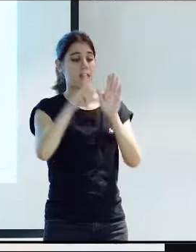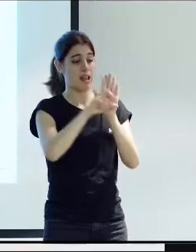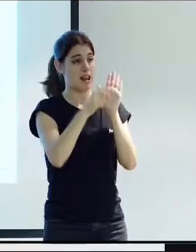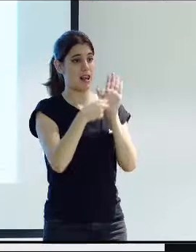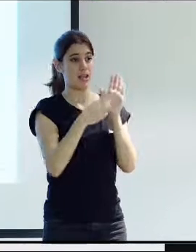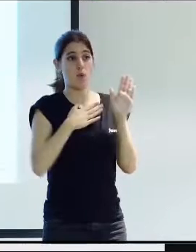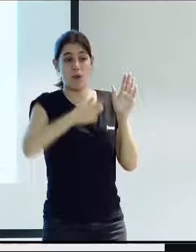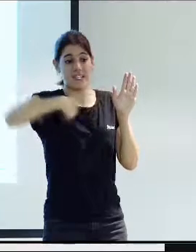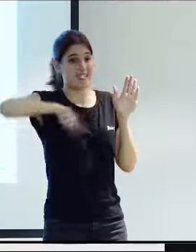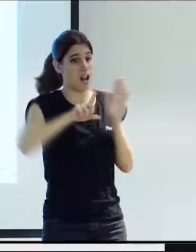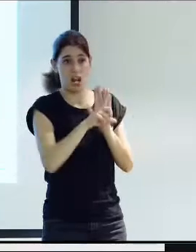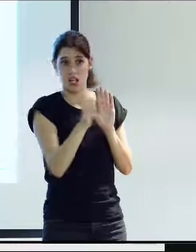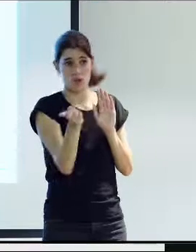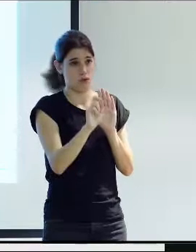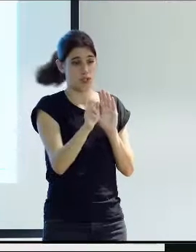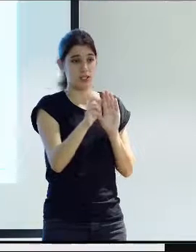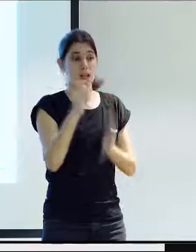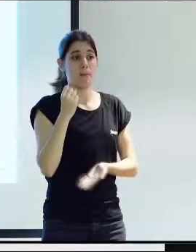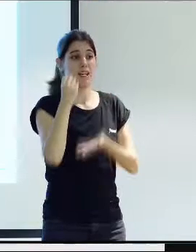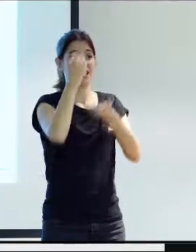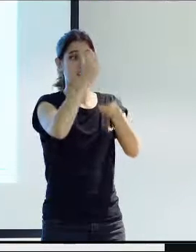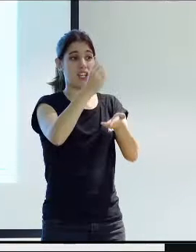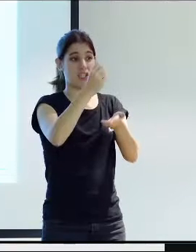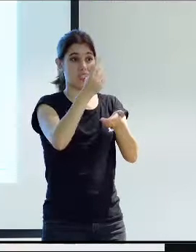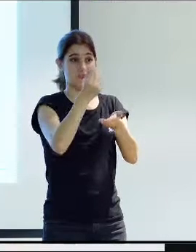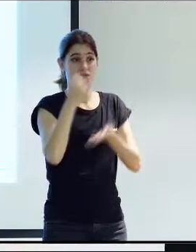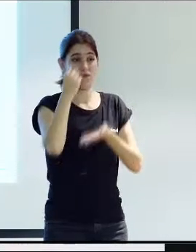39/2006. This is a law which it's the rendering.